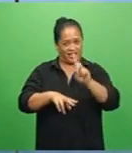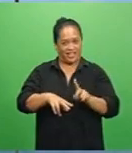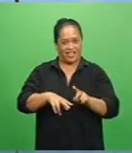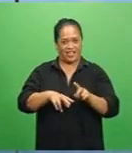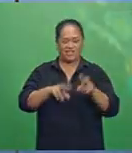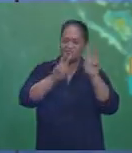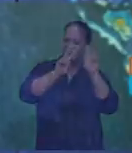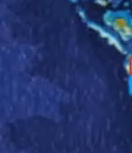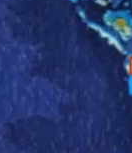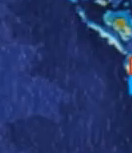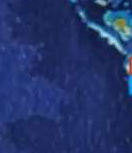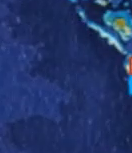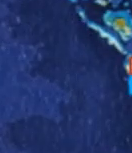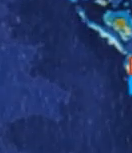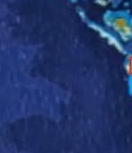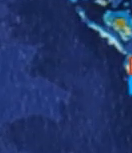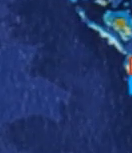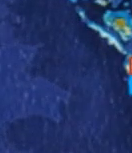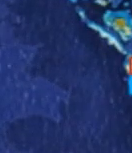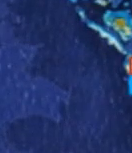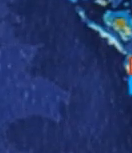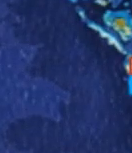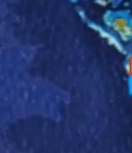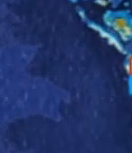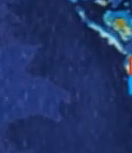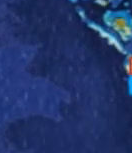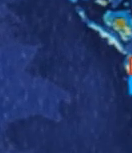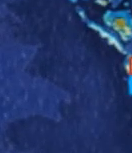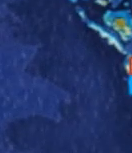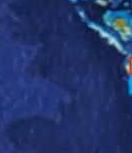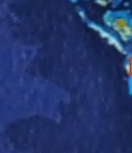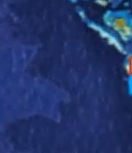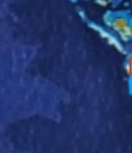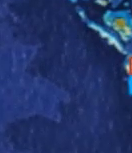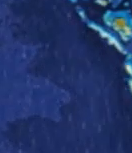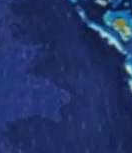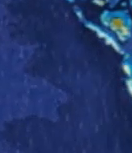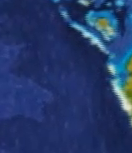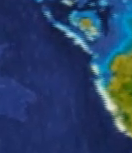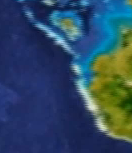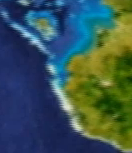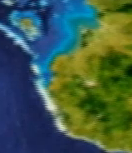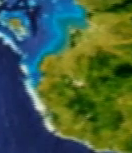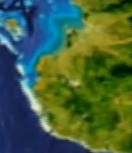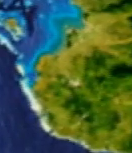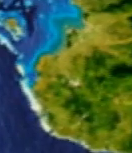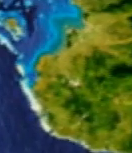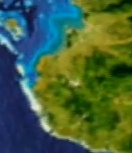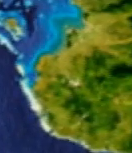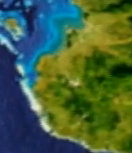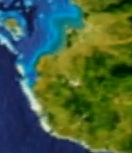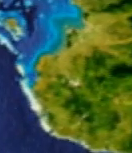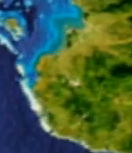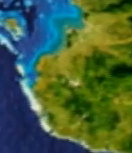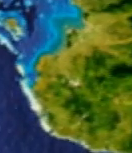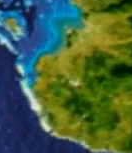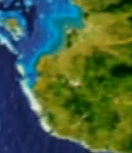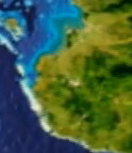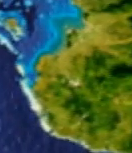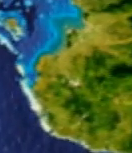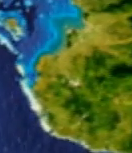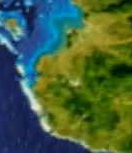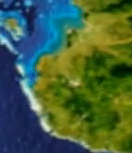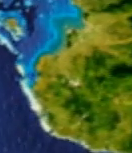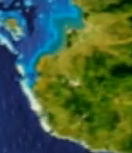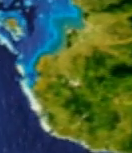west, cloudy condition with brief showers in the afternoon. Eastwards from Pacific Harbour to Suva, it was a